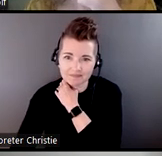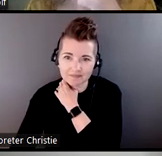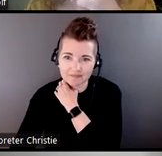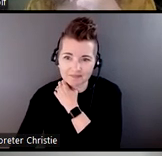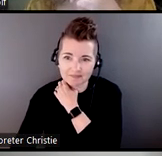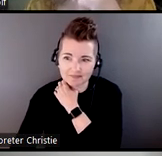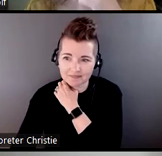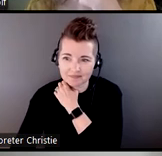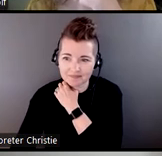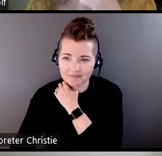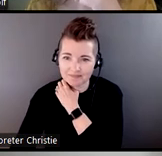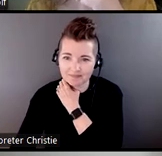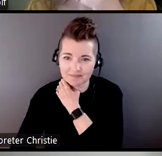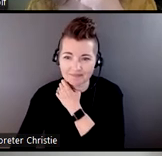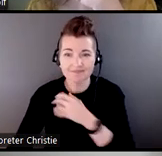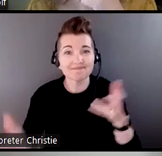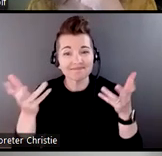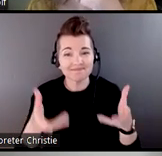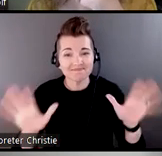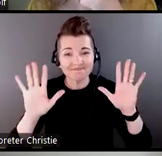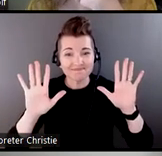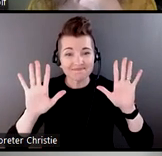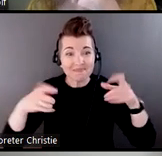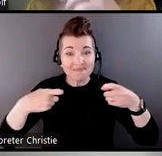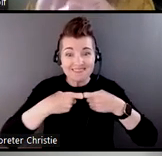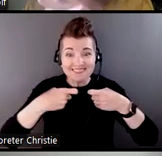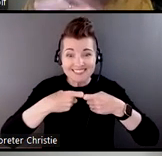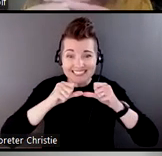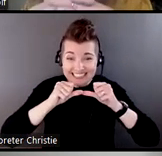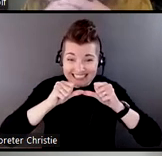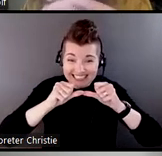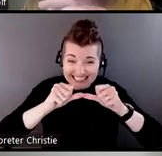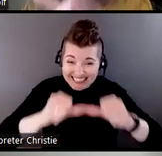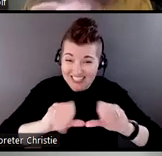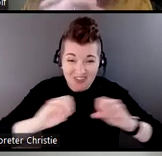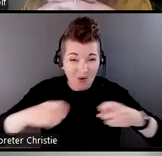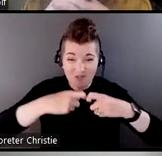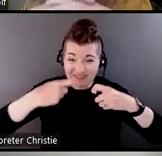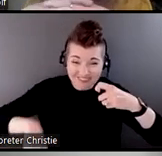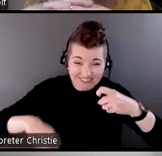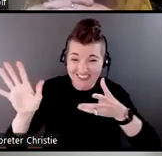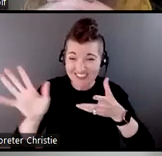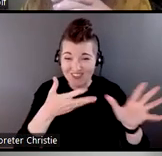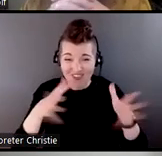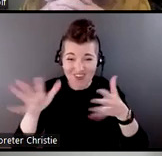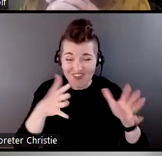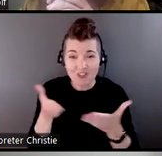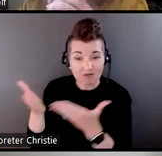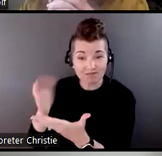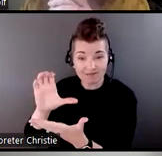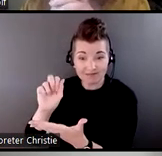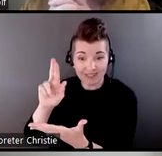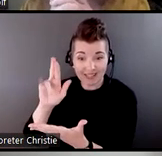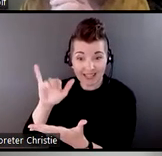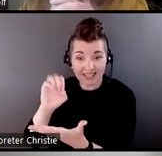And other than that, wow, that's it. And the power didn't go out. Awesome. Thank you, everybody. I'll pass things back to Carrie if you have any closing remarks,